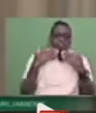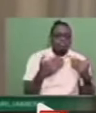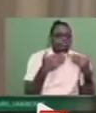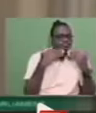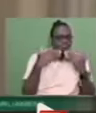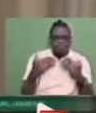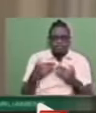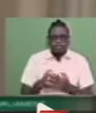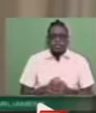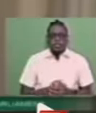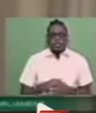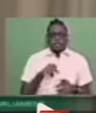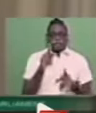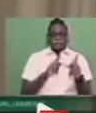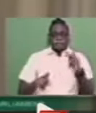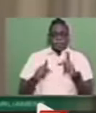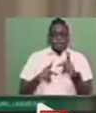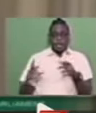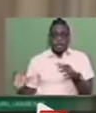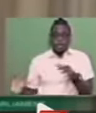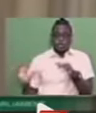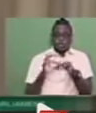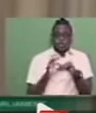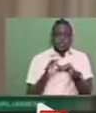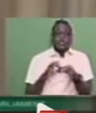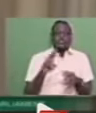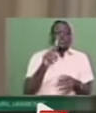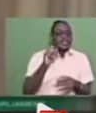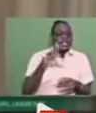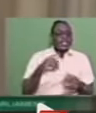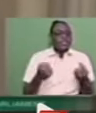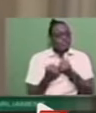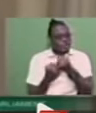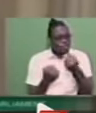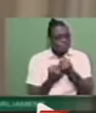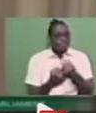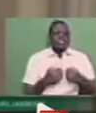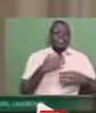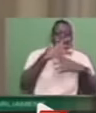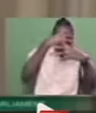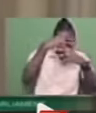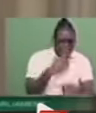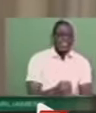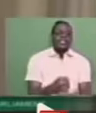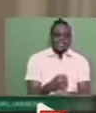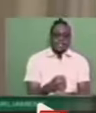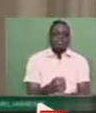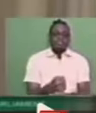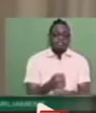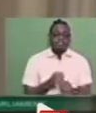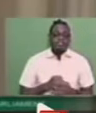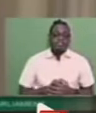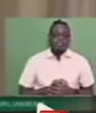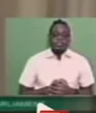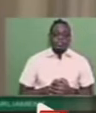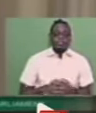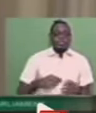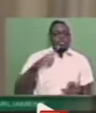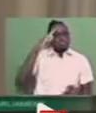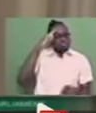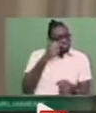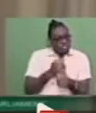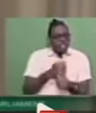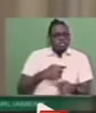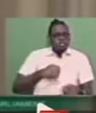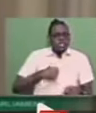for their overwhelming support and confidence reposed in me to lead what I now think is one of the